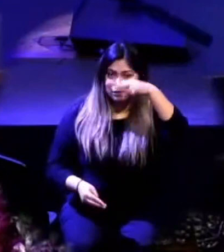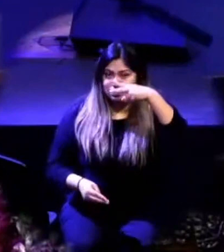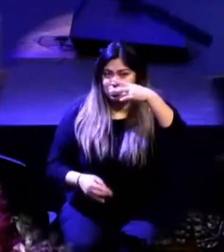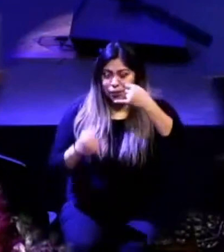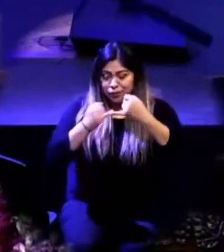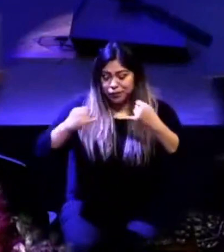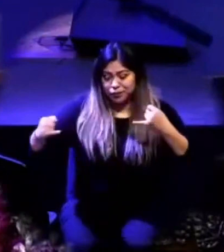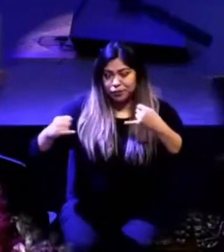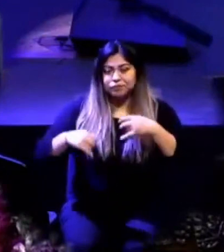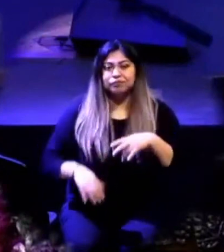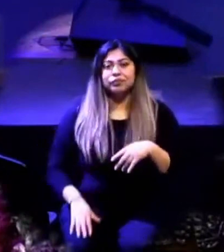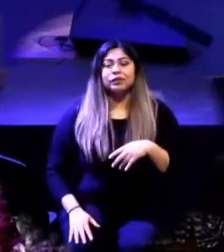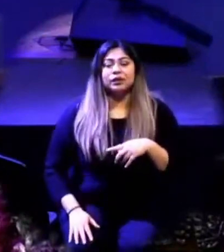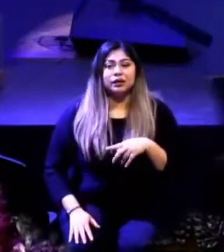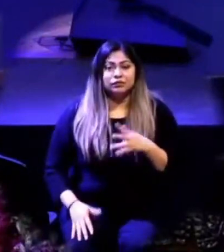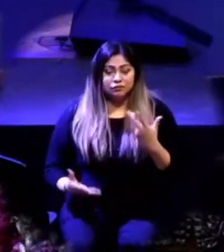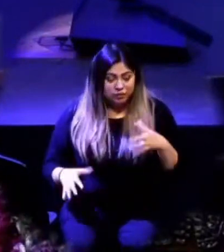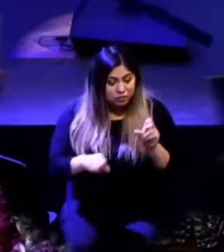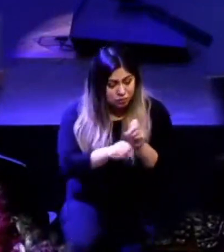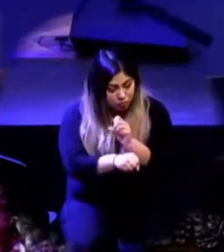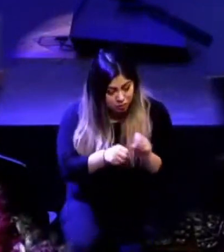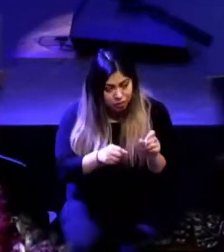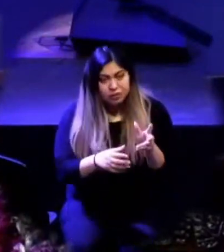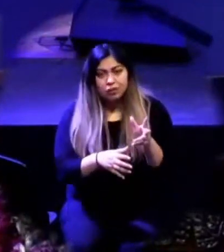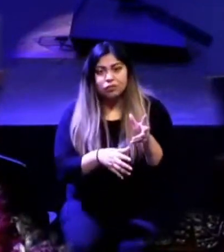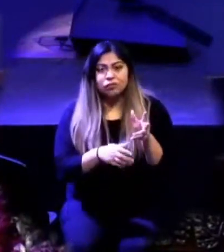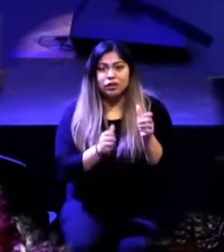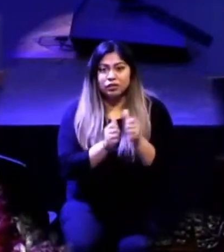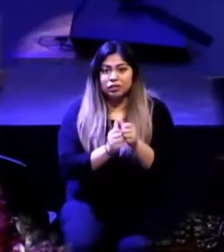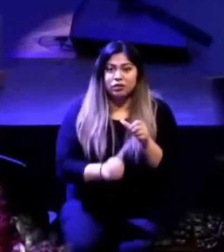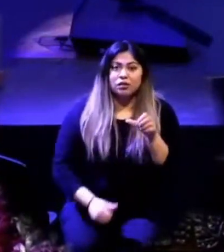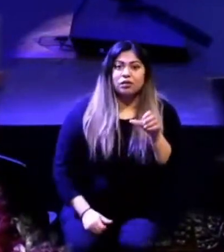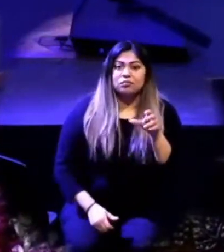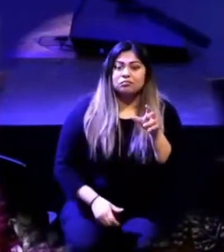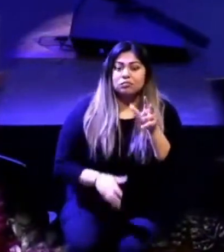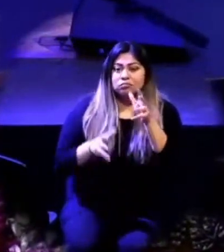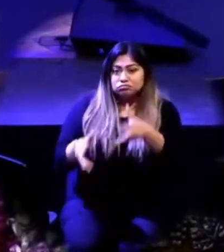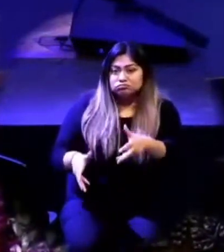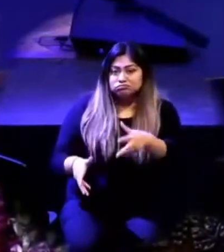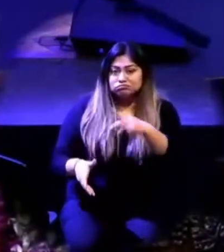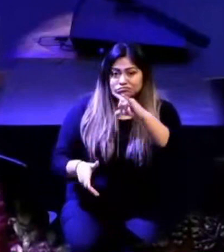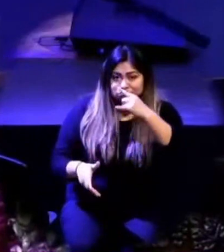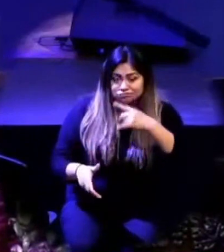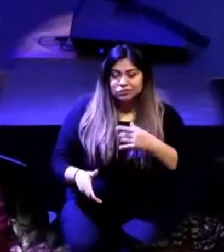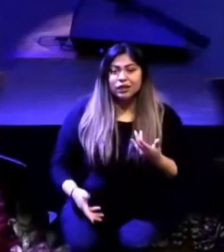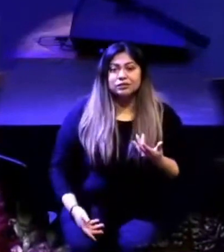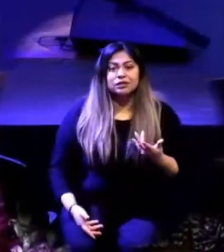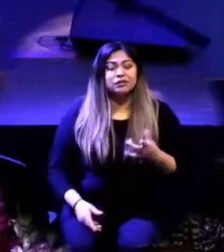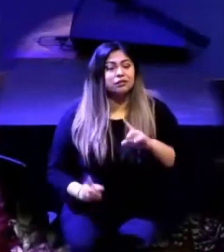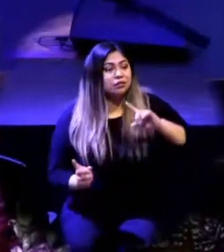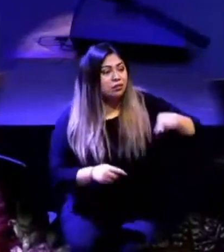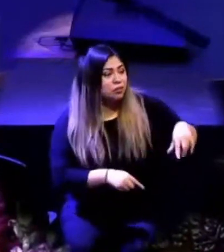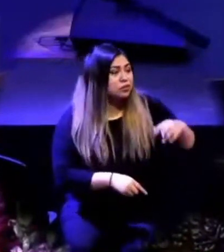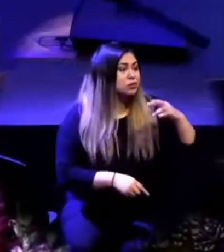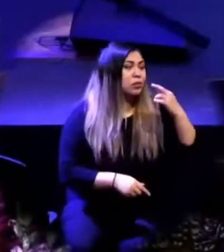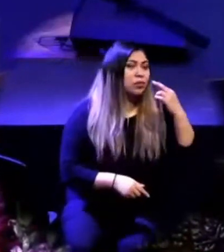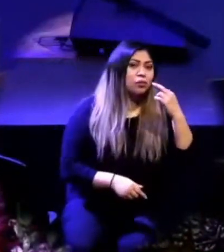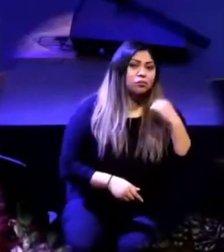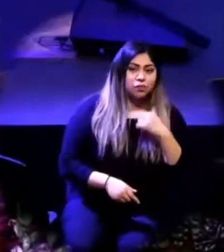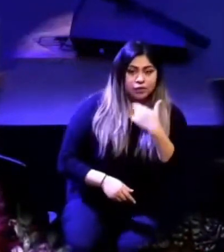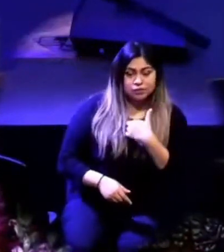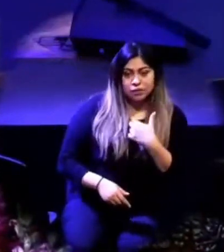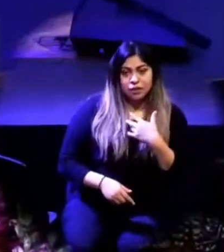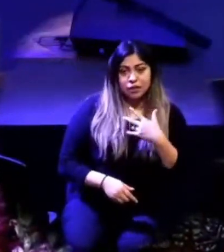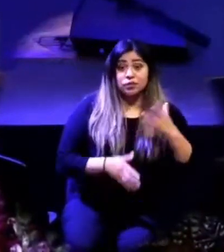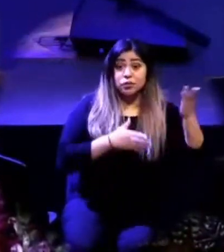their work at the orphanage or whatever, and then they had gone to a restaurant that night for supper. And of course, the waiter came around, like waiters do, and said, "Was anybody like anything to